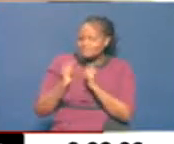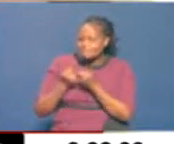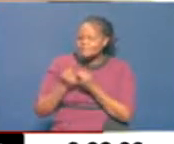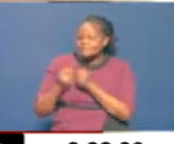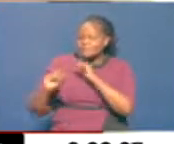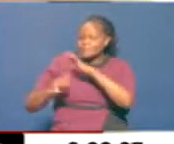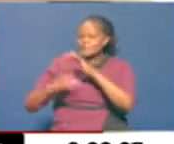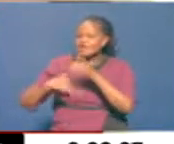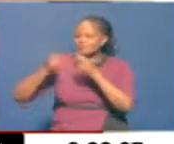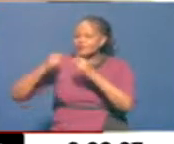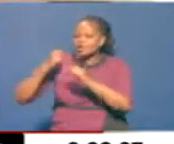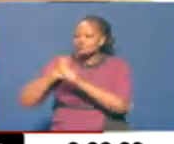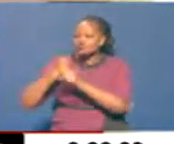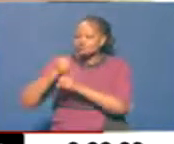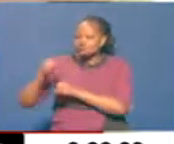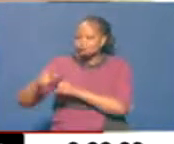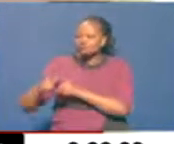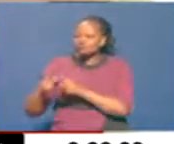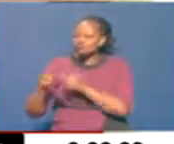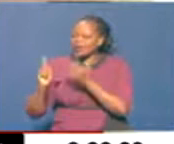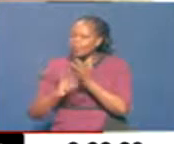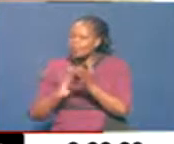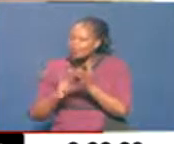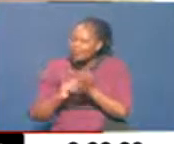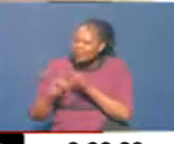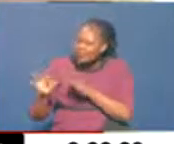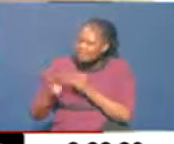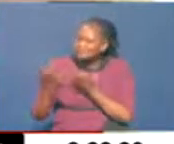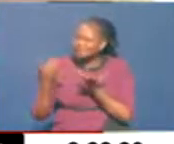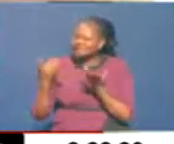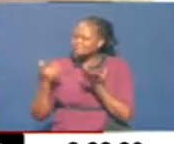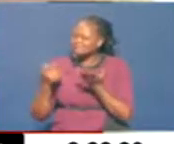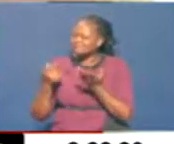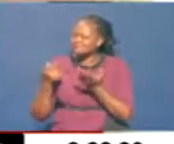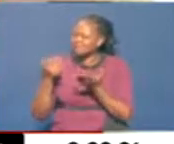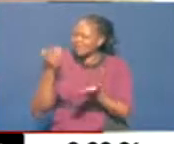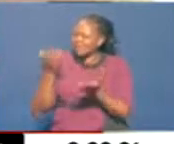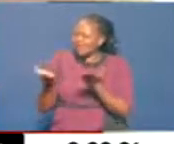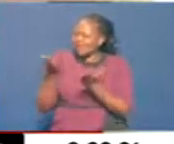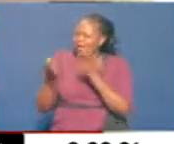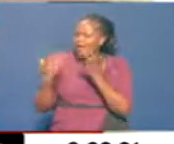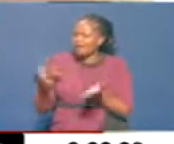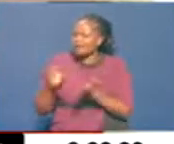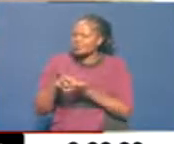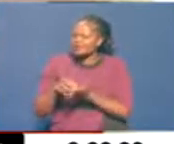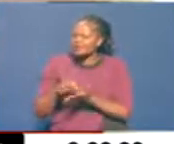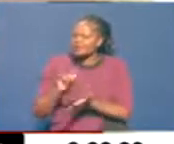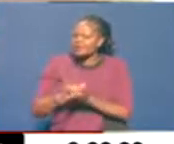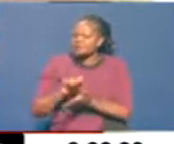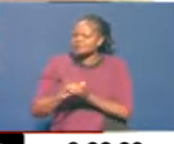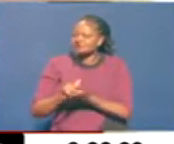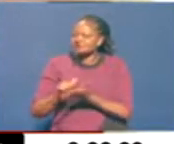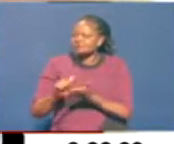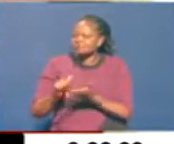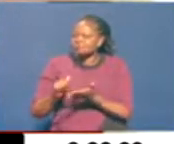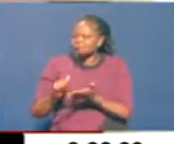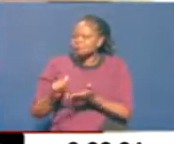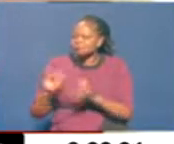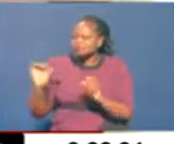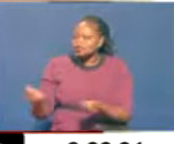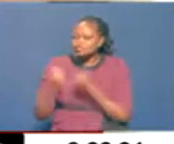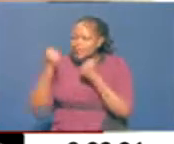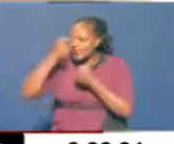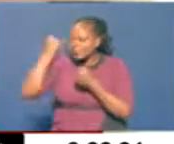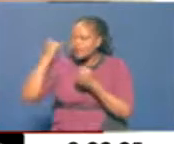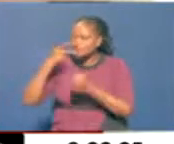that, you know, mathematics to really define what has been the proportion of cases averted because of the vaccination campaign. But